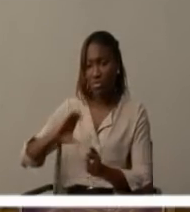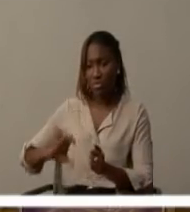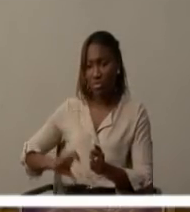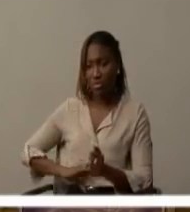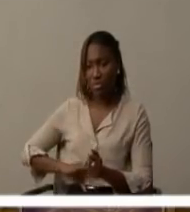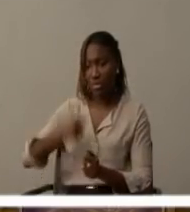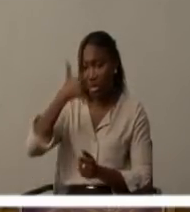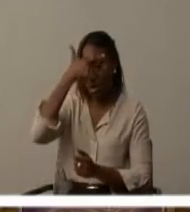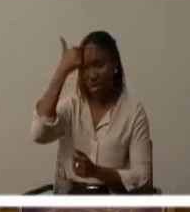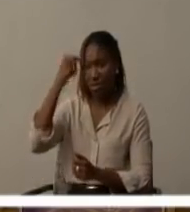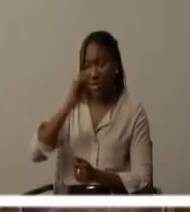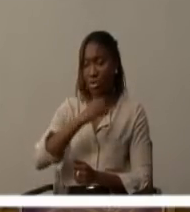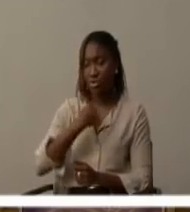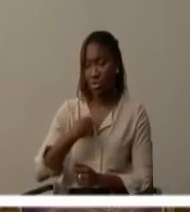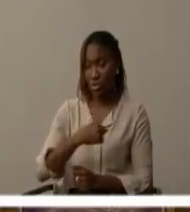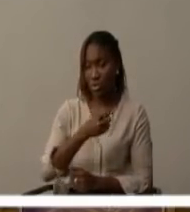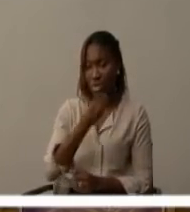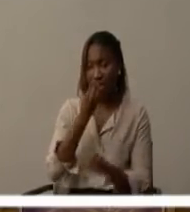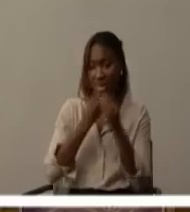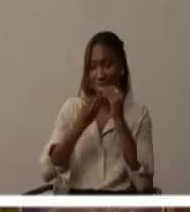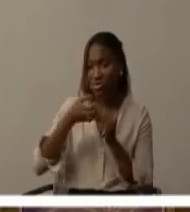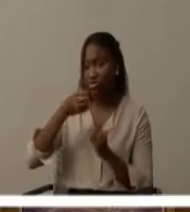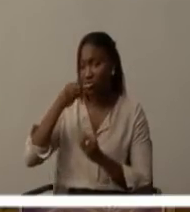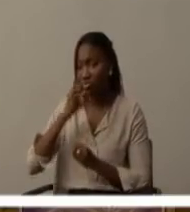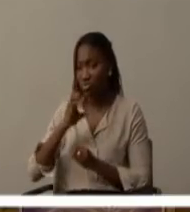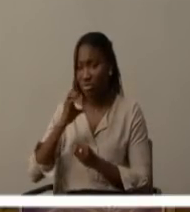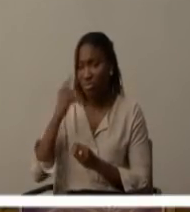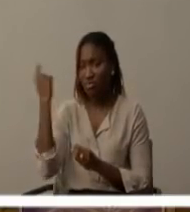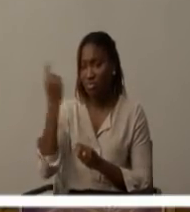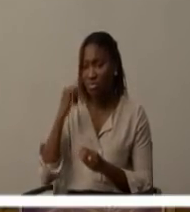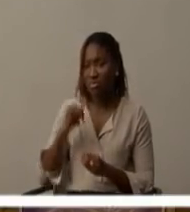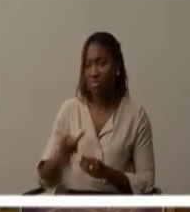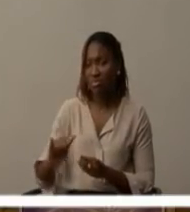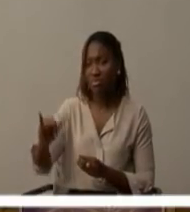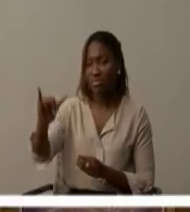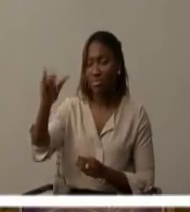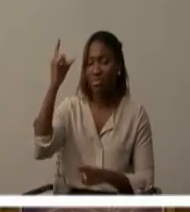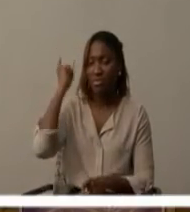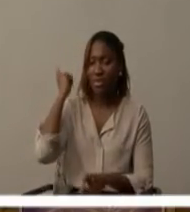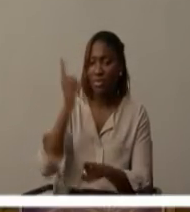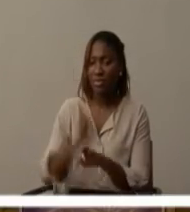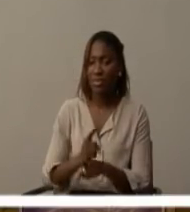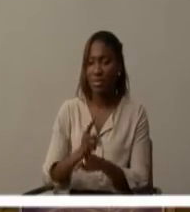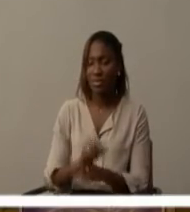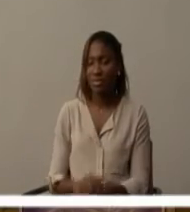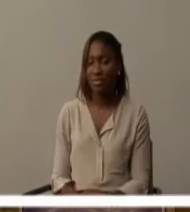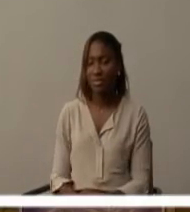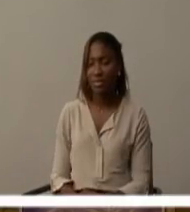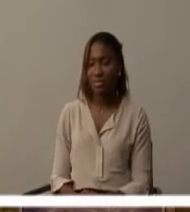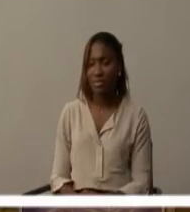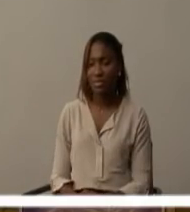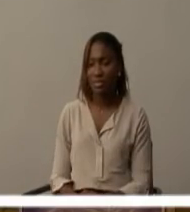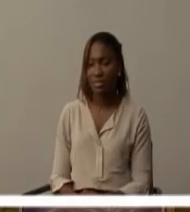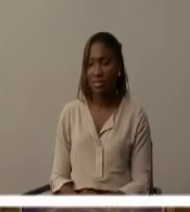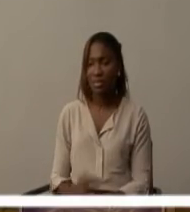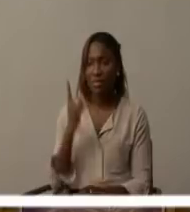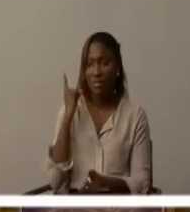blood we have communion, who lives and reigns forever and ever. Amen. Amen. Amen.